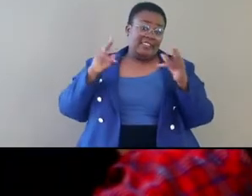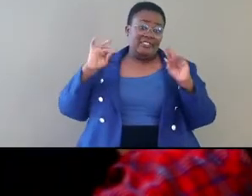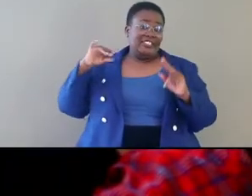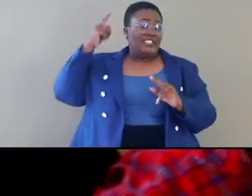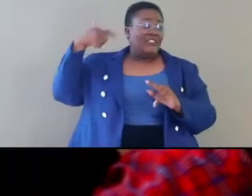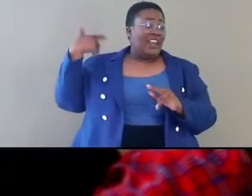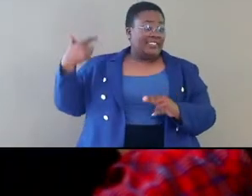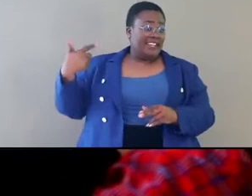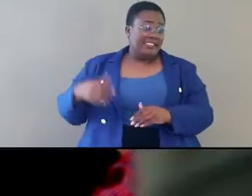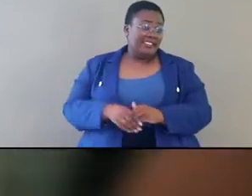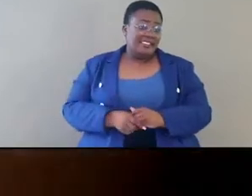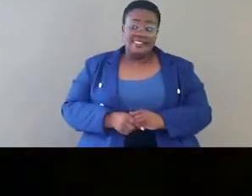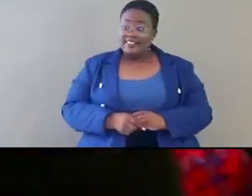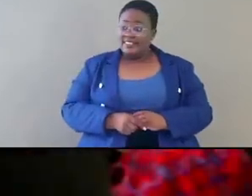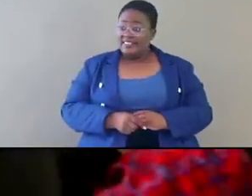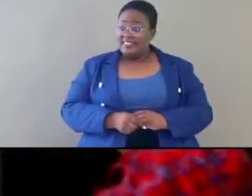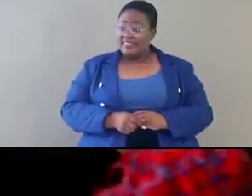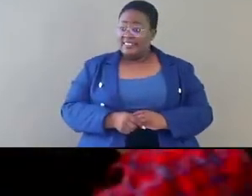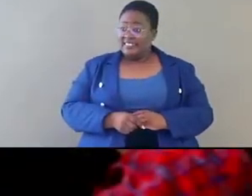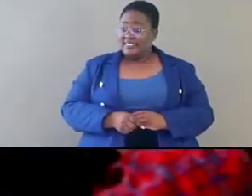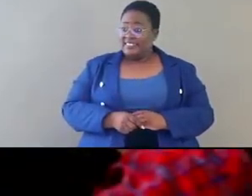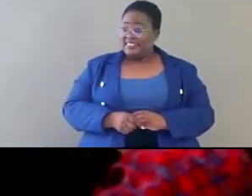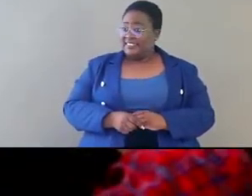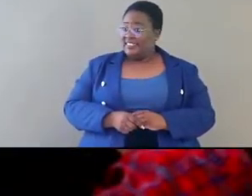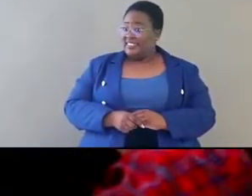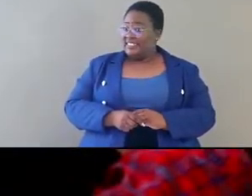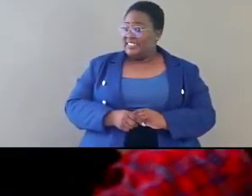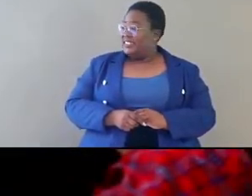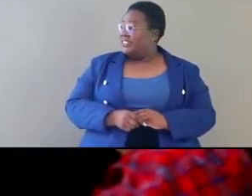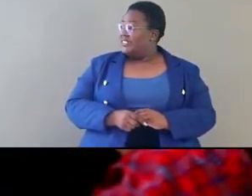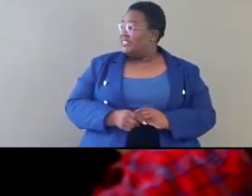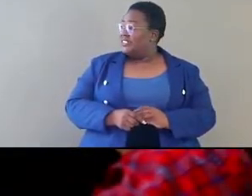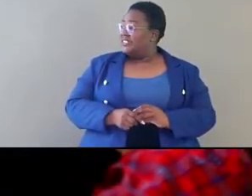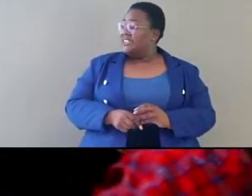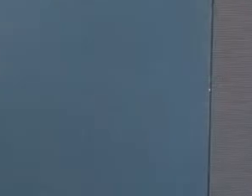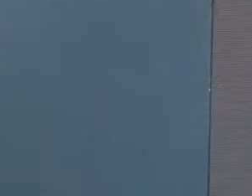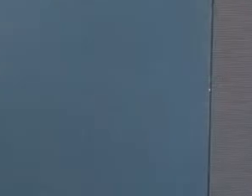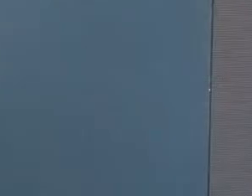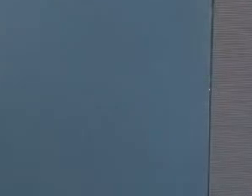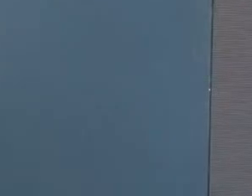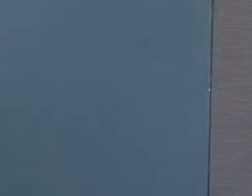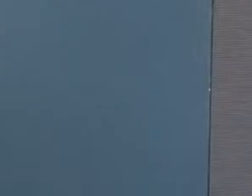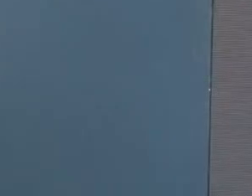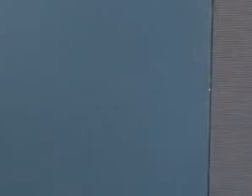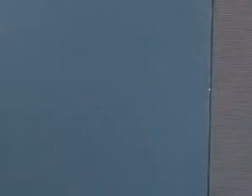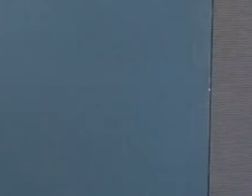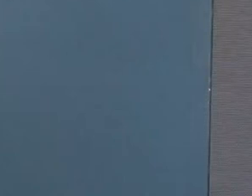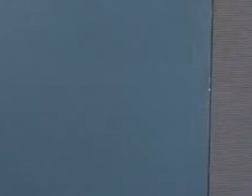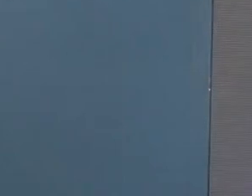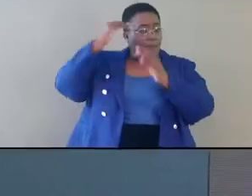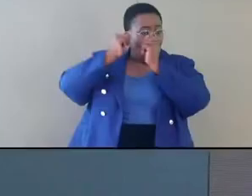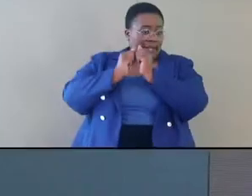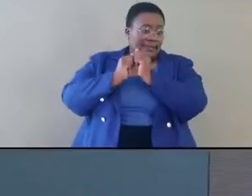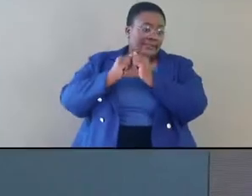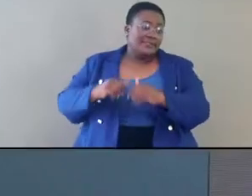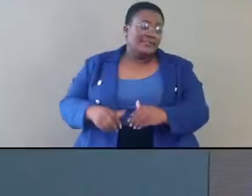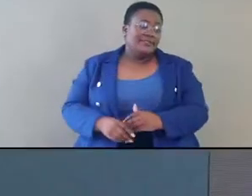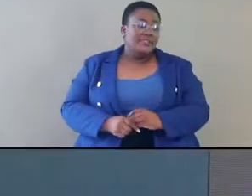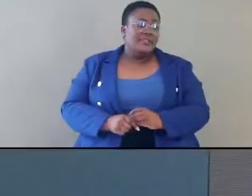so one of your lecturers that SOAS taught me actually from SOAS maybe it's the civil brains so